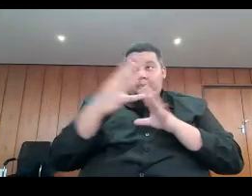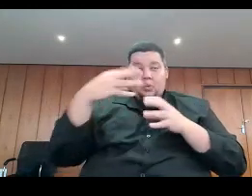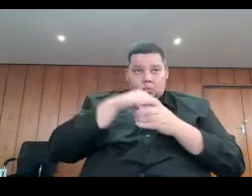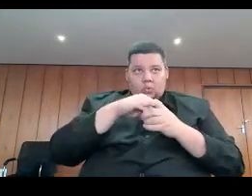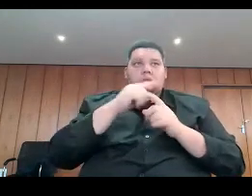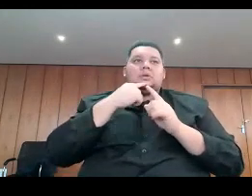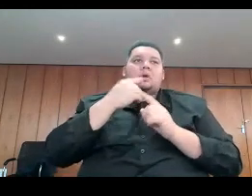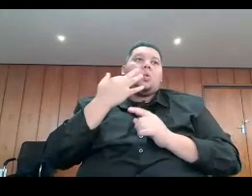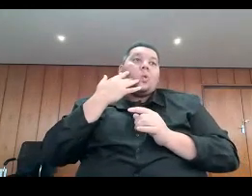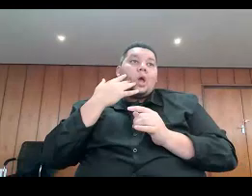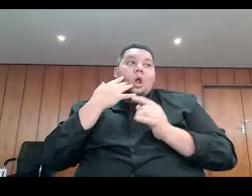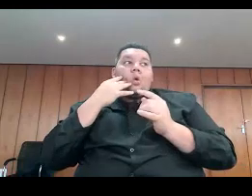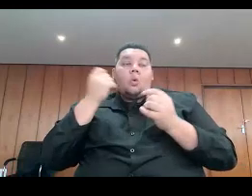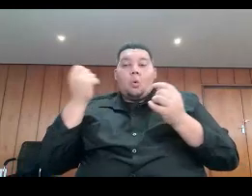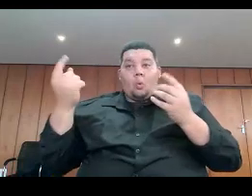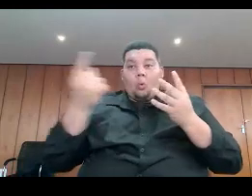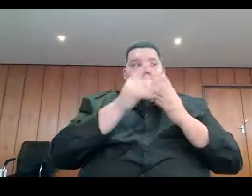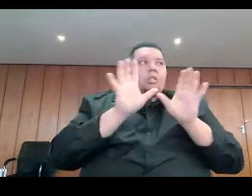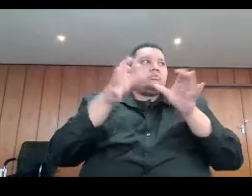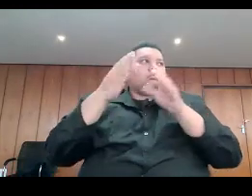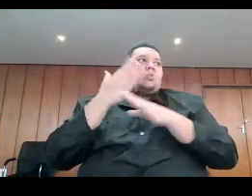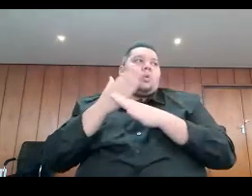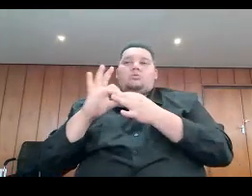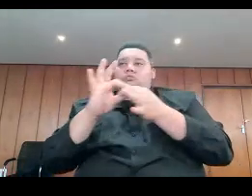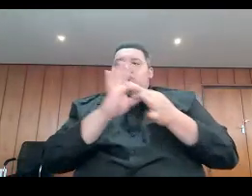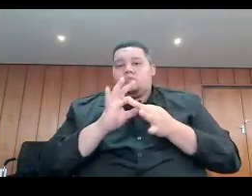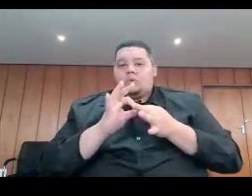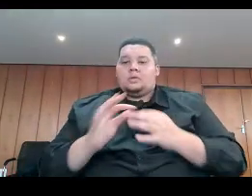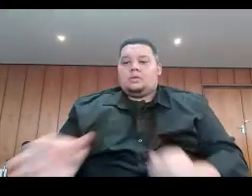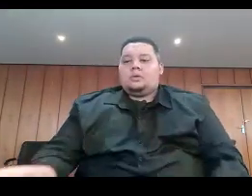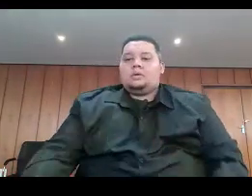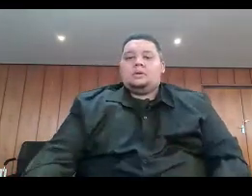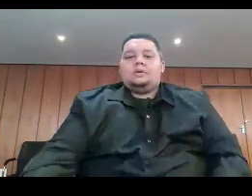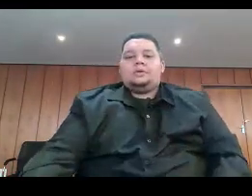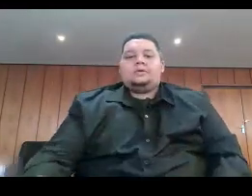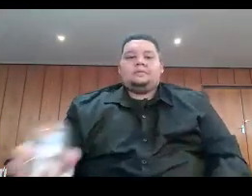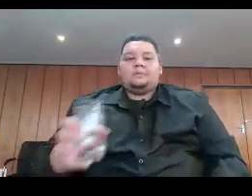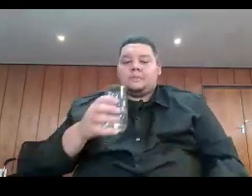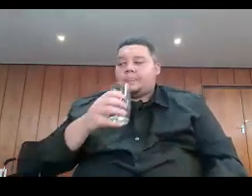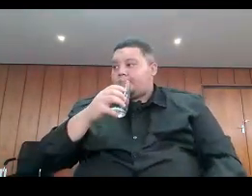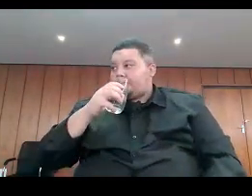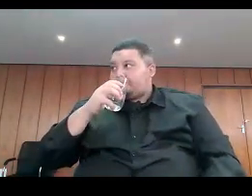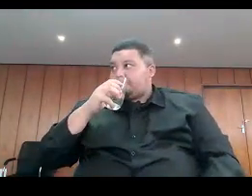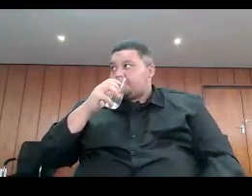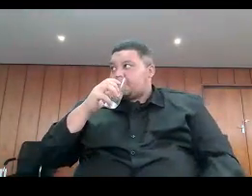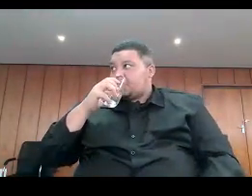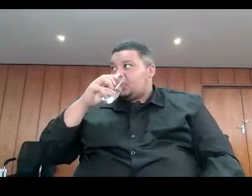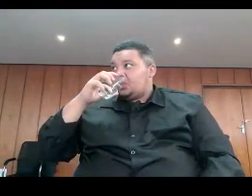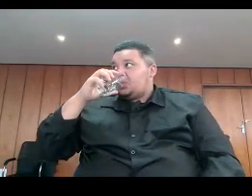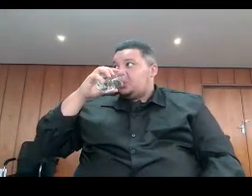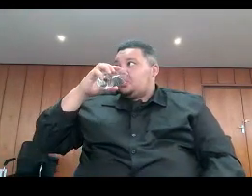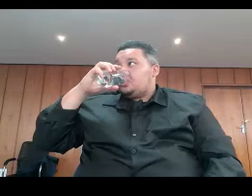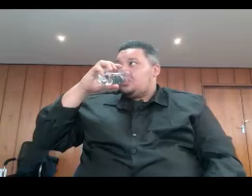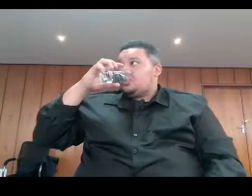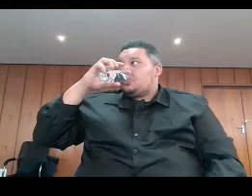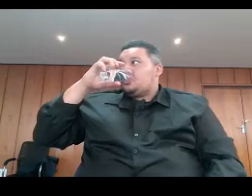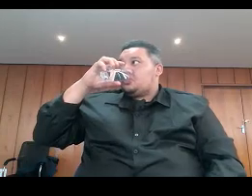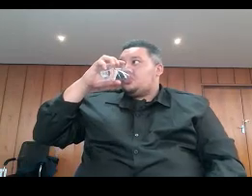when all of those sectors work together. Mm-hmm. Then we got a question from Rashan